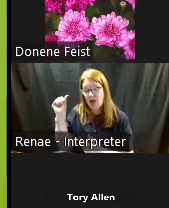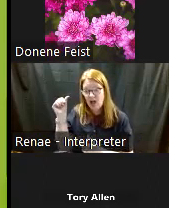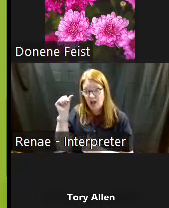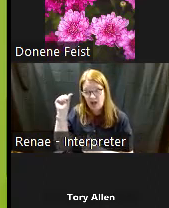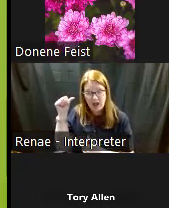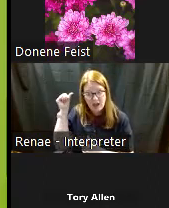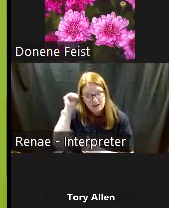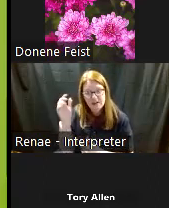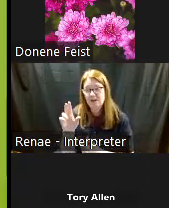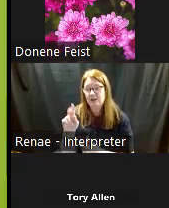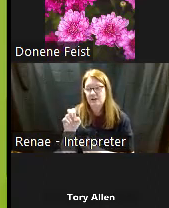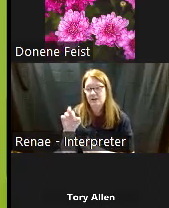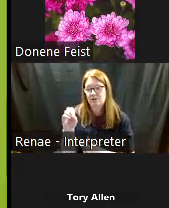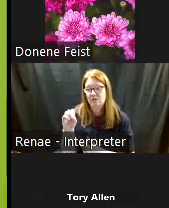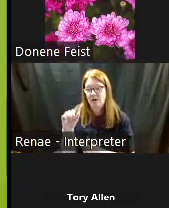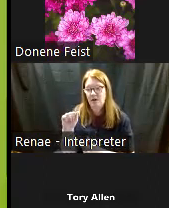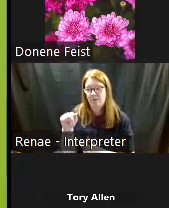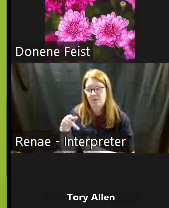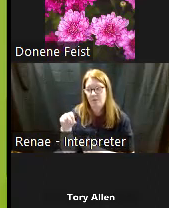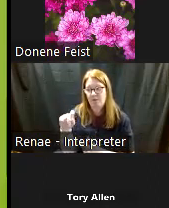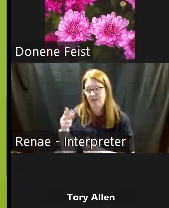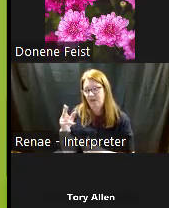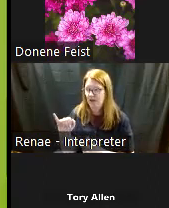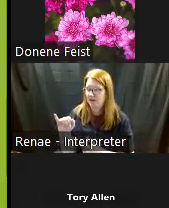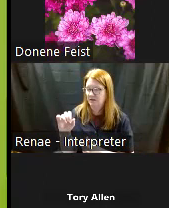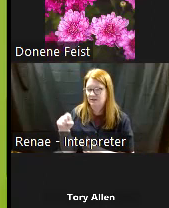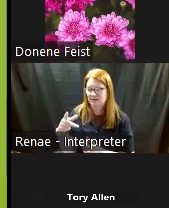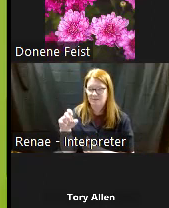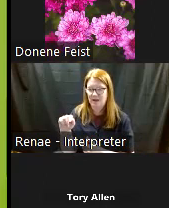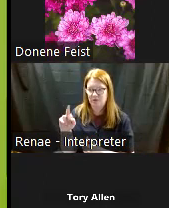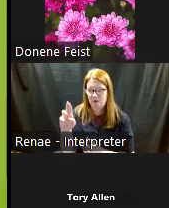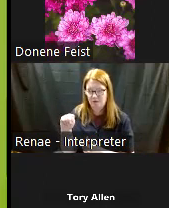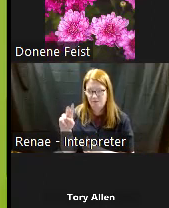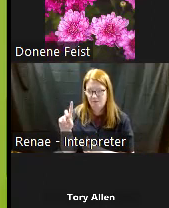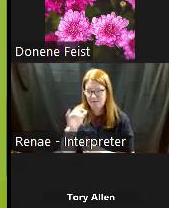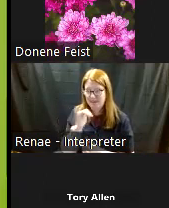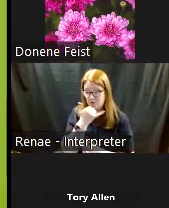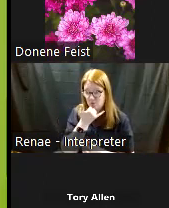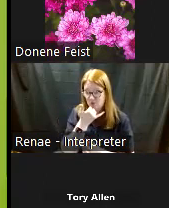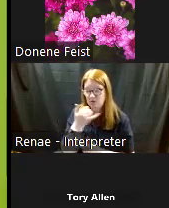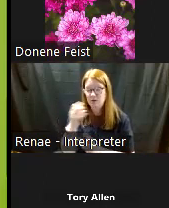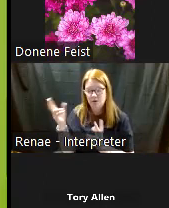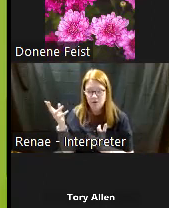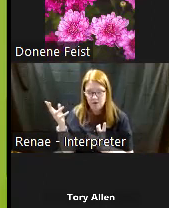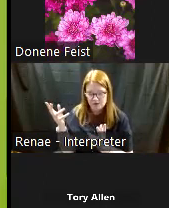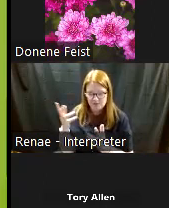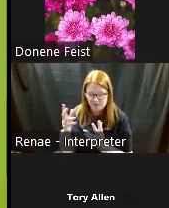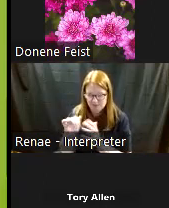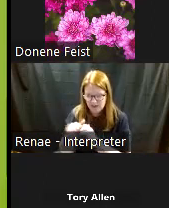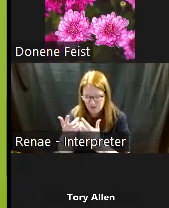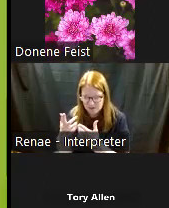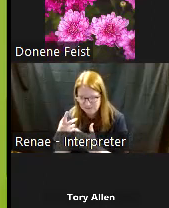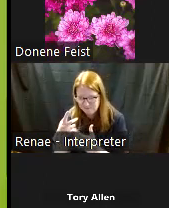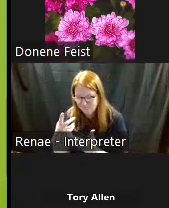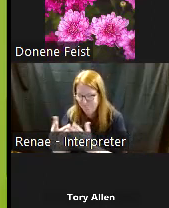or auditory neuropathy spectrum disorder, whatever we want to call it. So again, it's easy for, I don't want to say easy